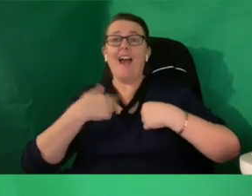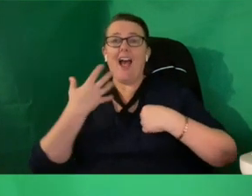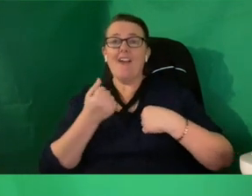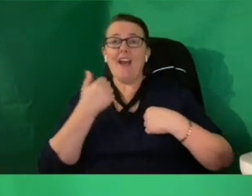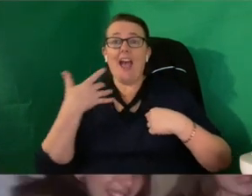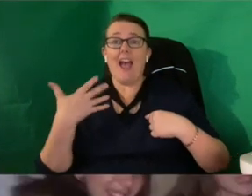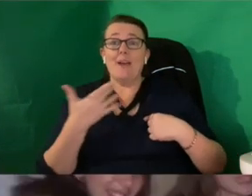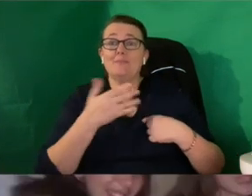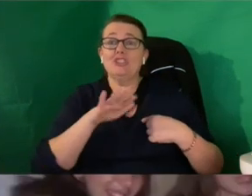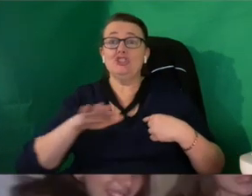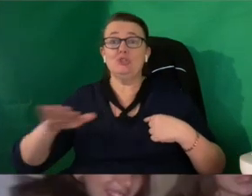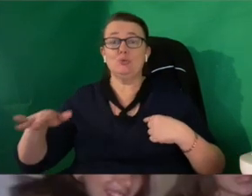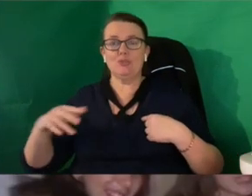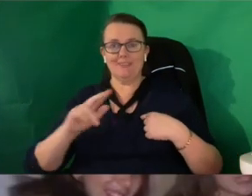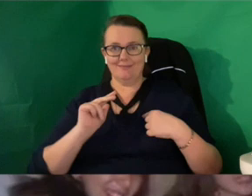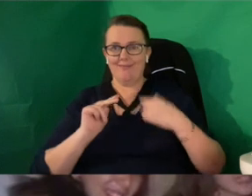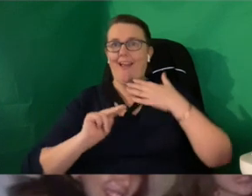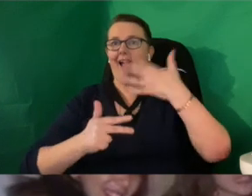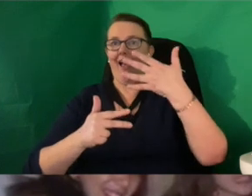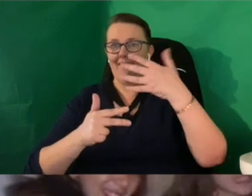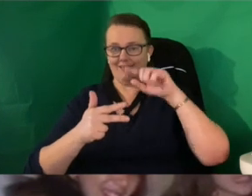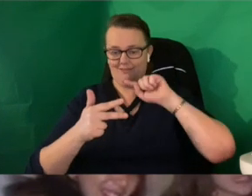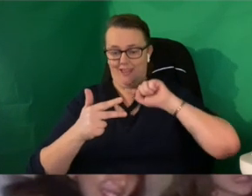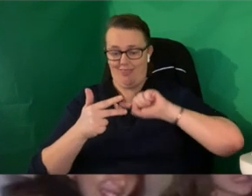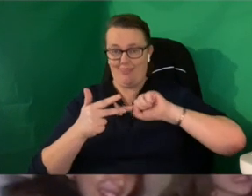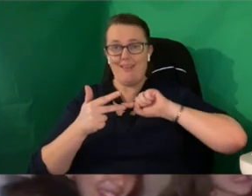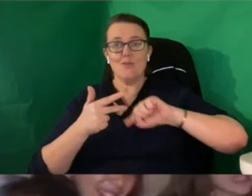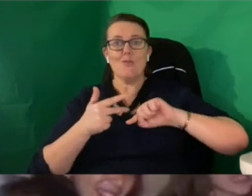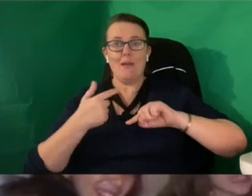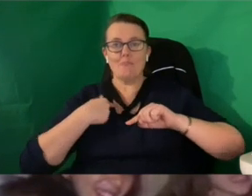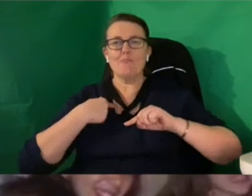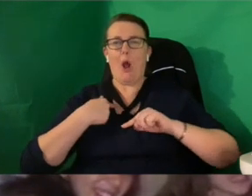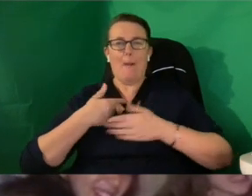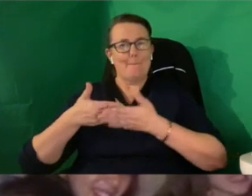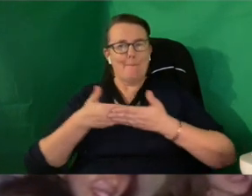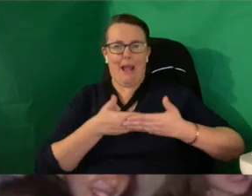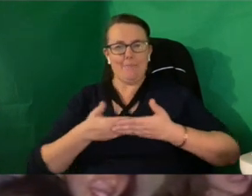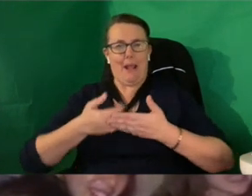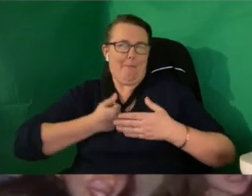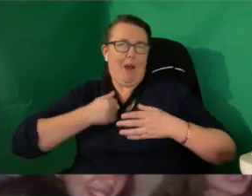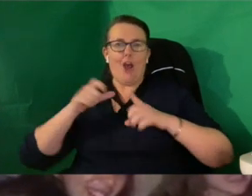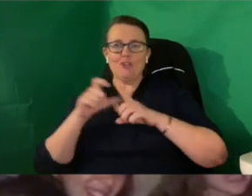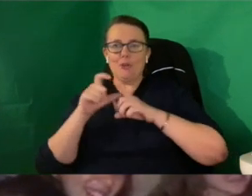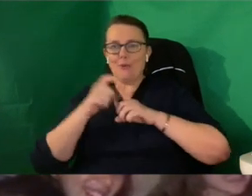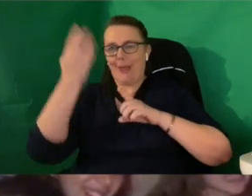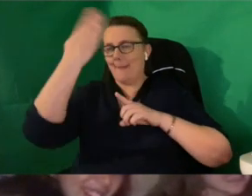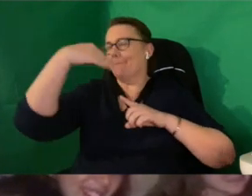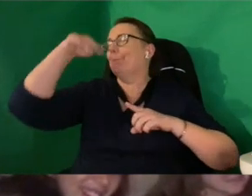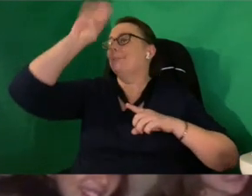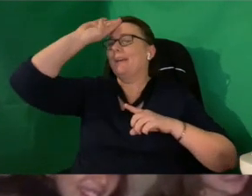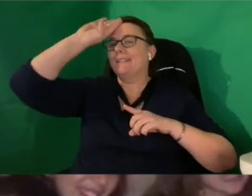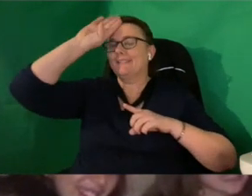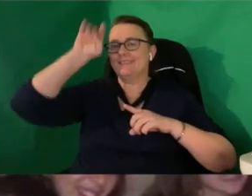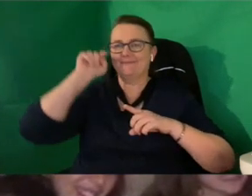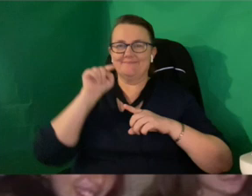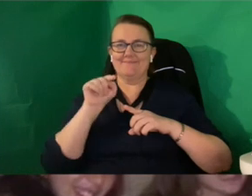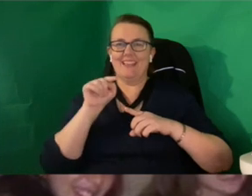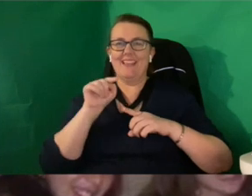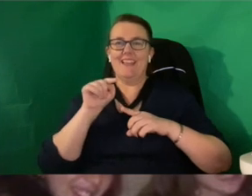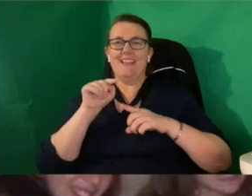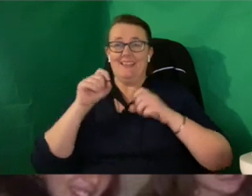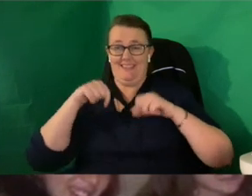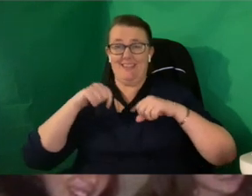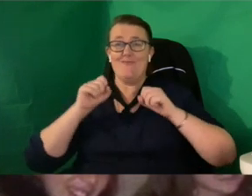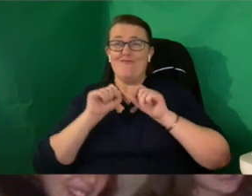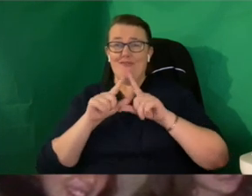8 children, and our youngest is my daughter Betty, who I spoke about in my first vlog. In this